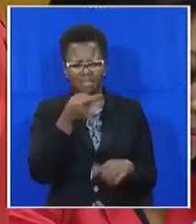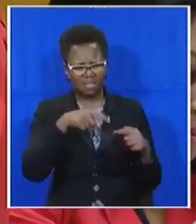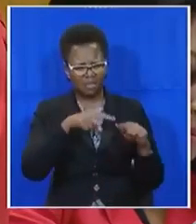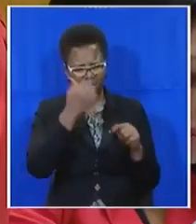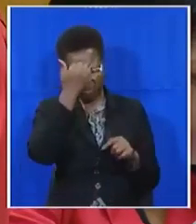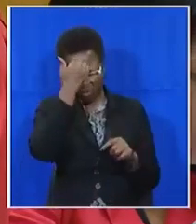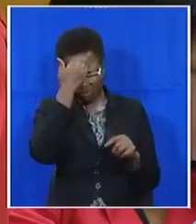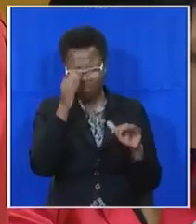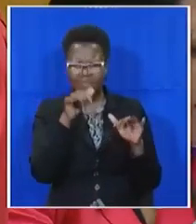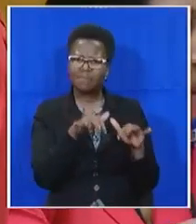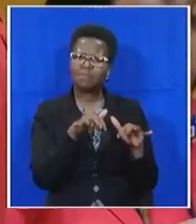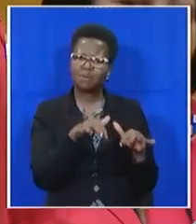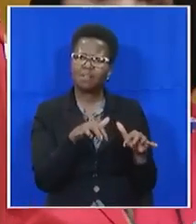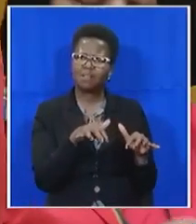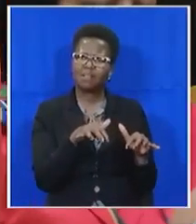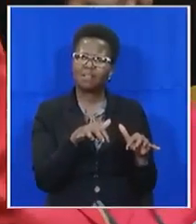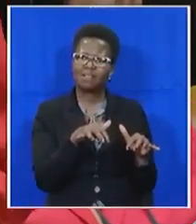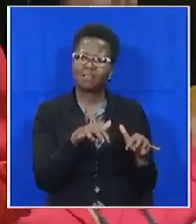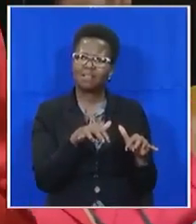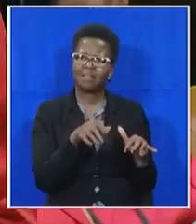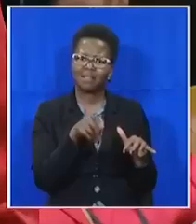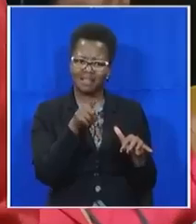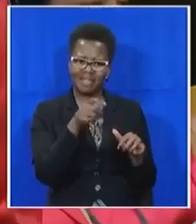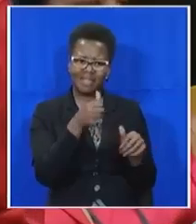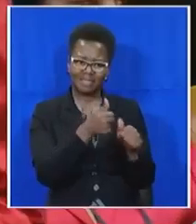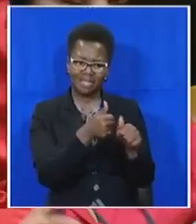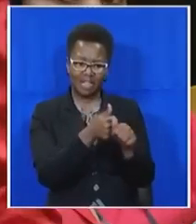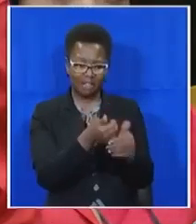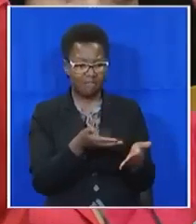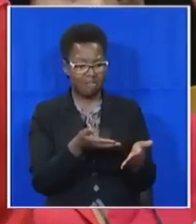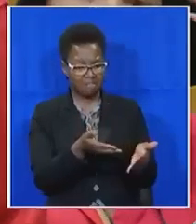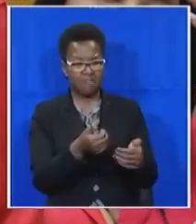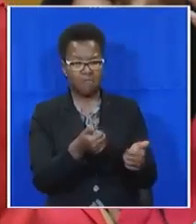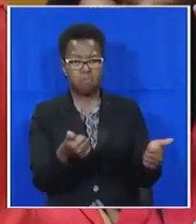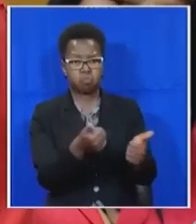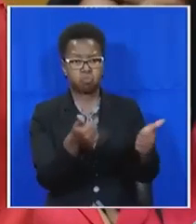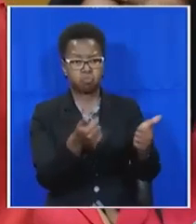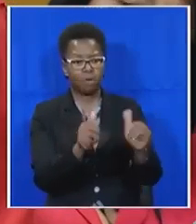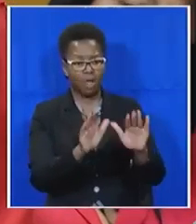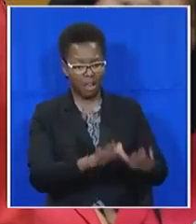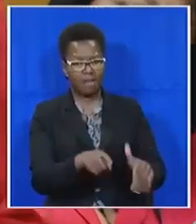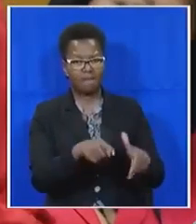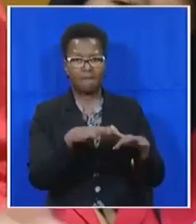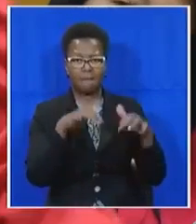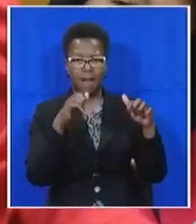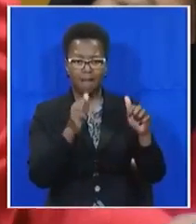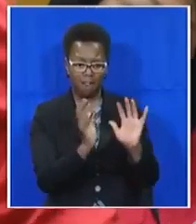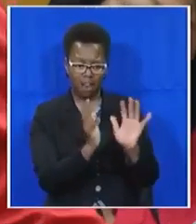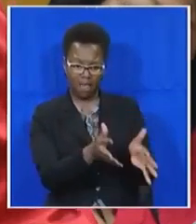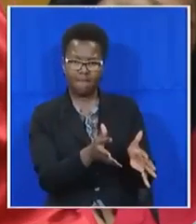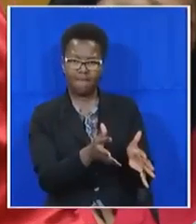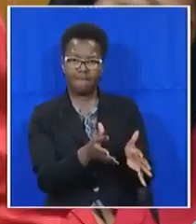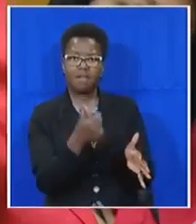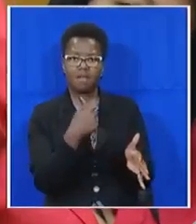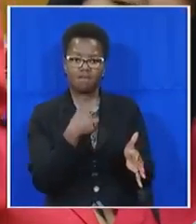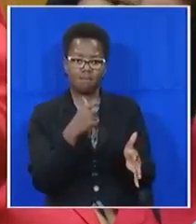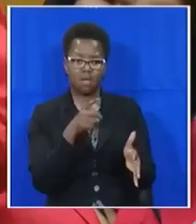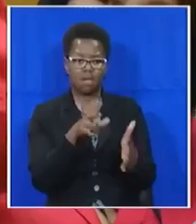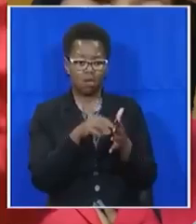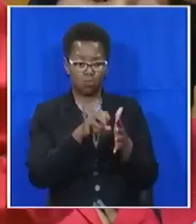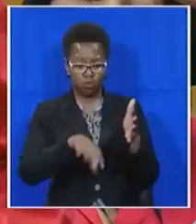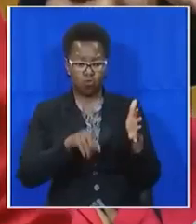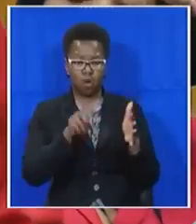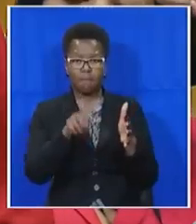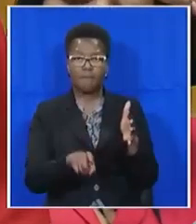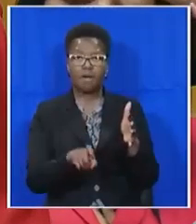people. And him being privileged and left in the house. So I withdraw whatever. But